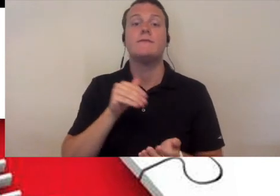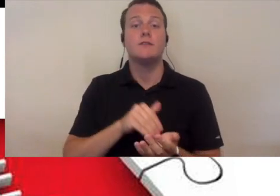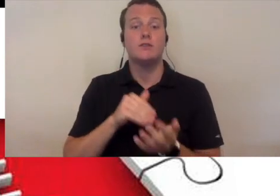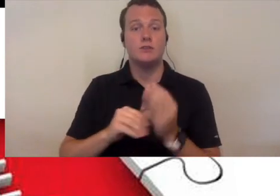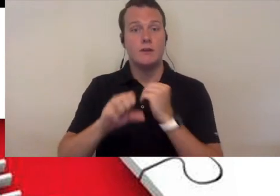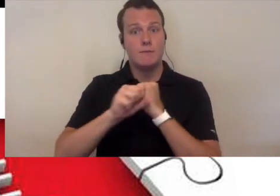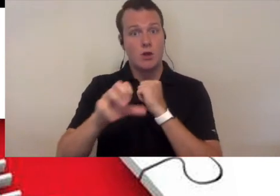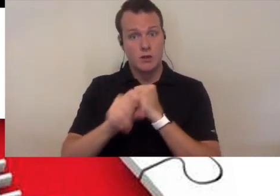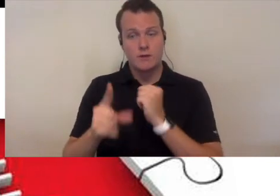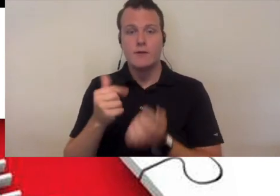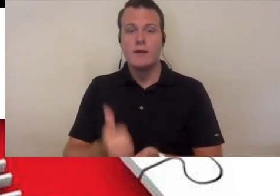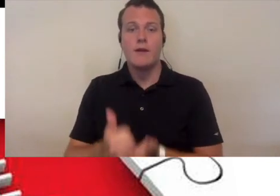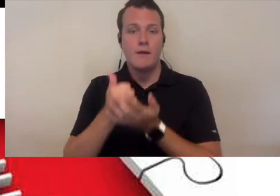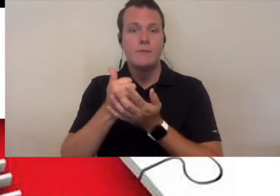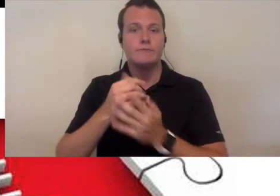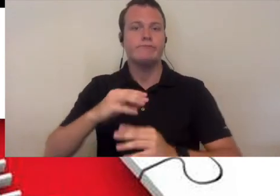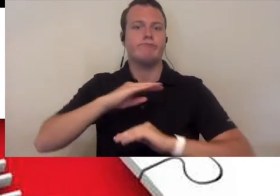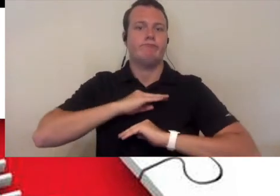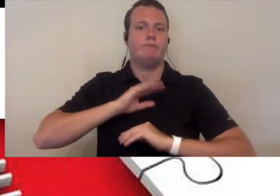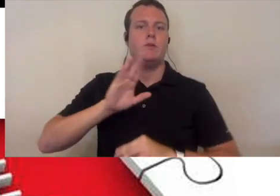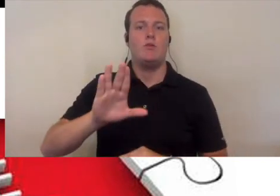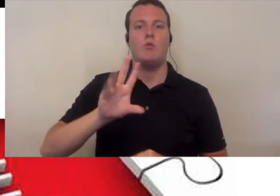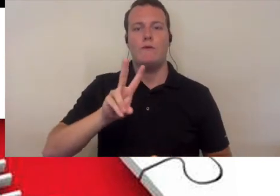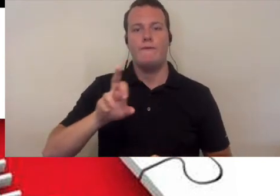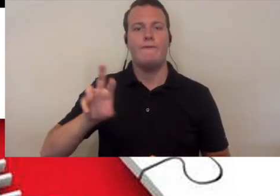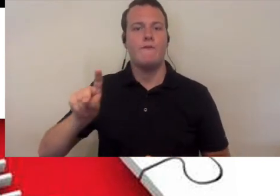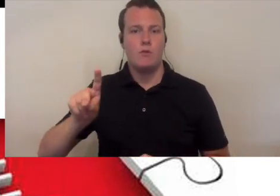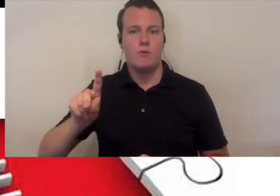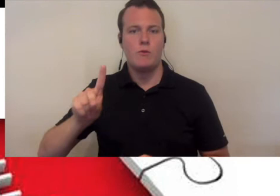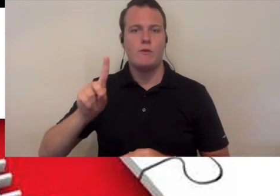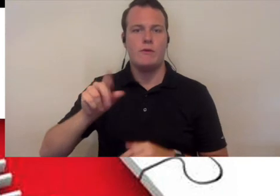void and keep you busy and keep you